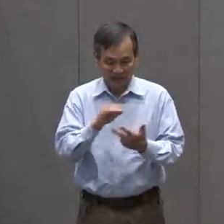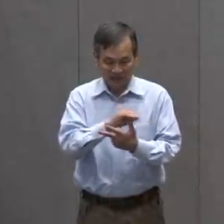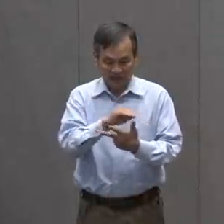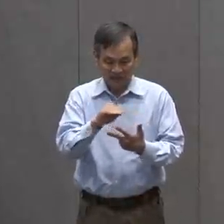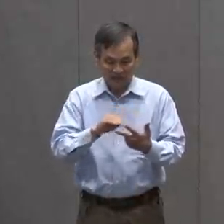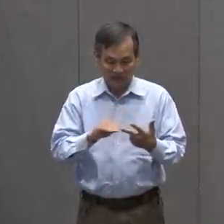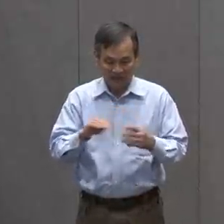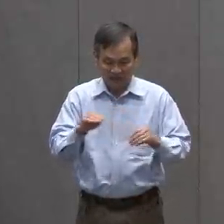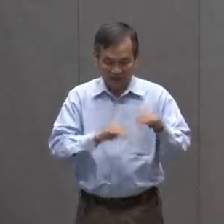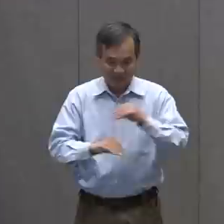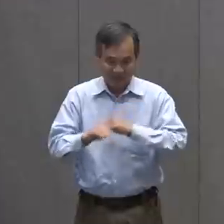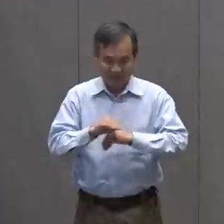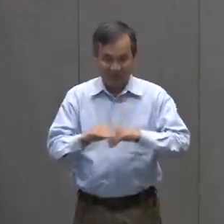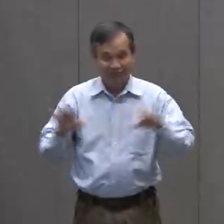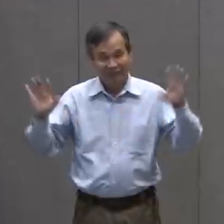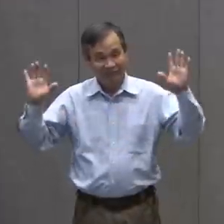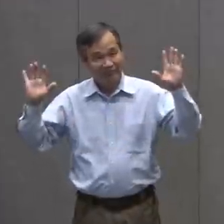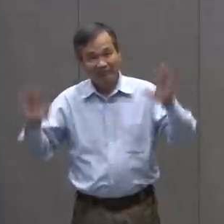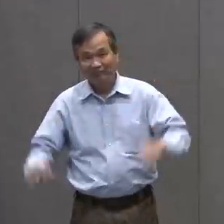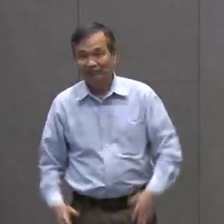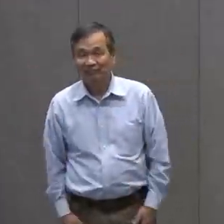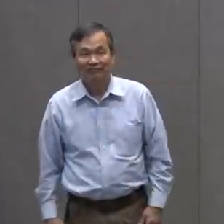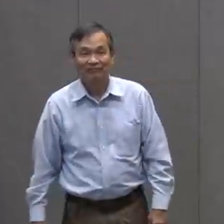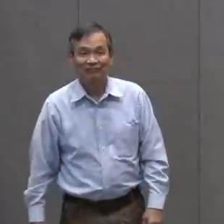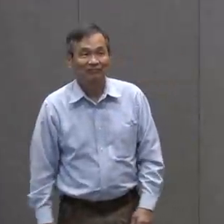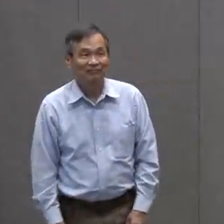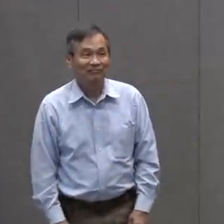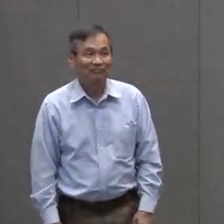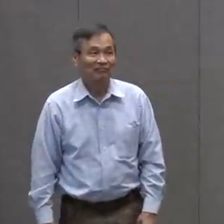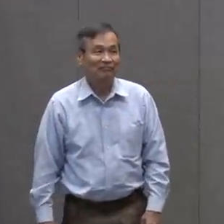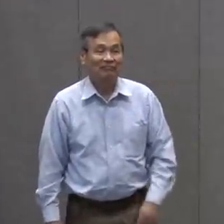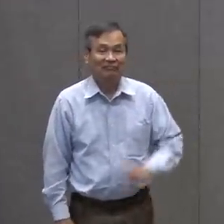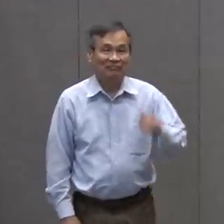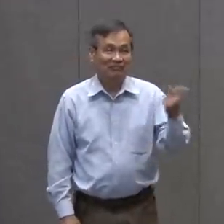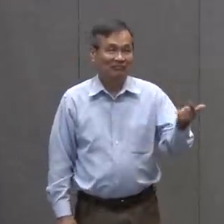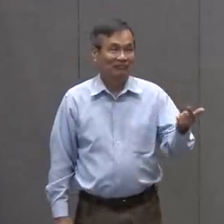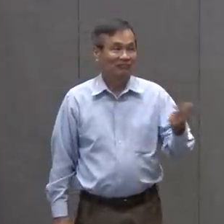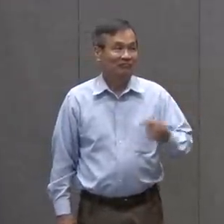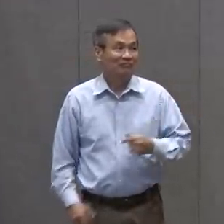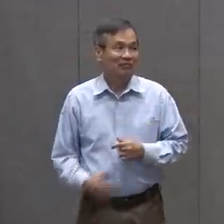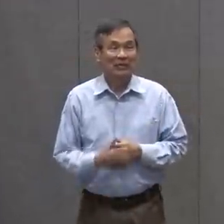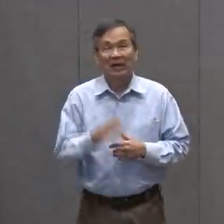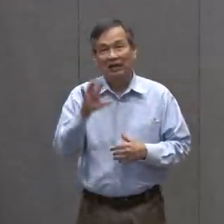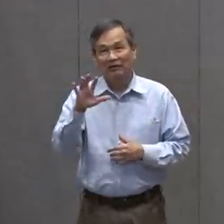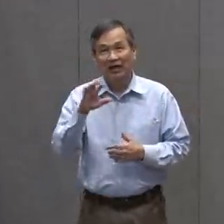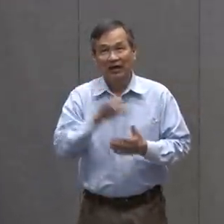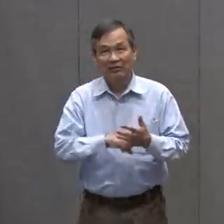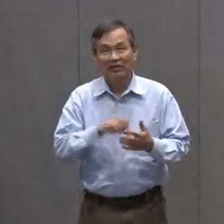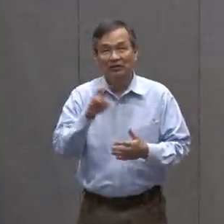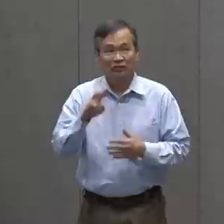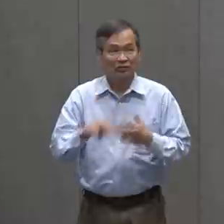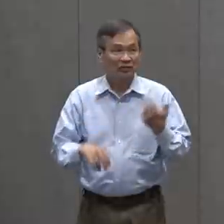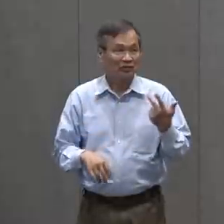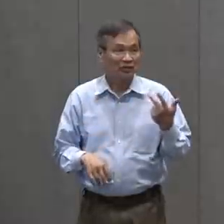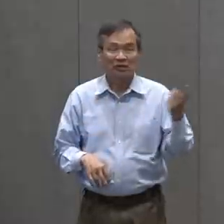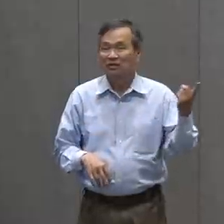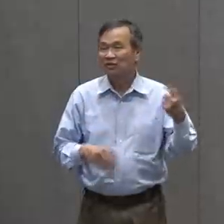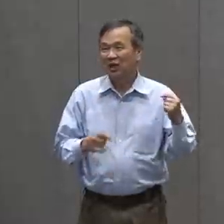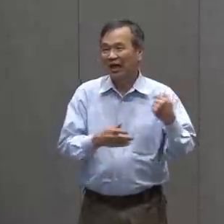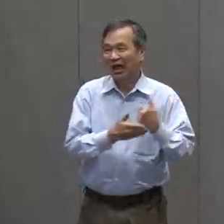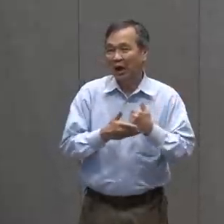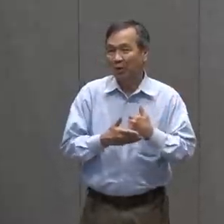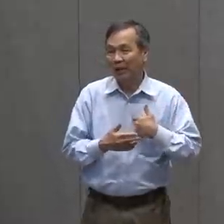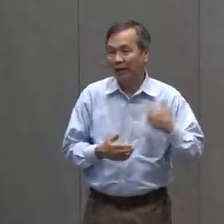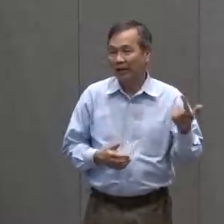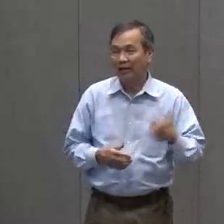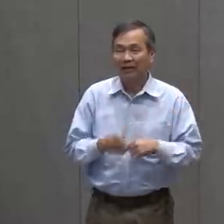I think you did. All right. You might have, but let's see. So, and 5 minus 2 would be 3. She's helping me out. Maybe she'll figure